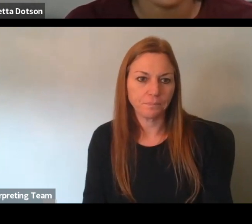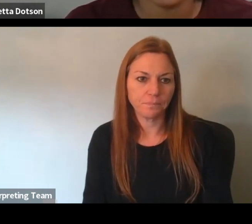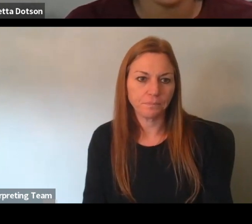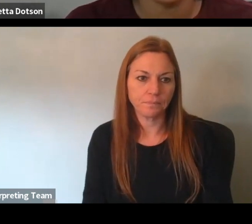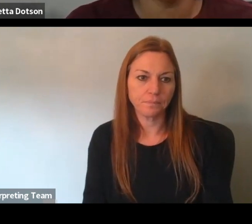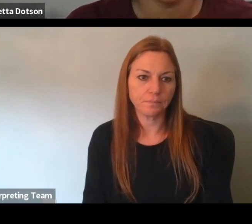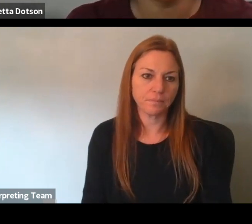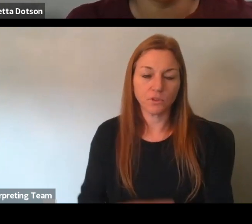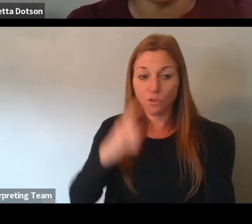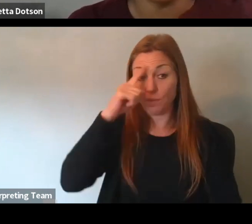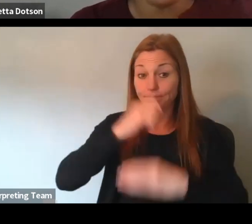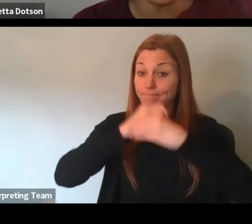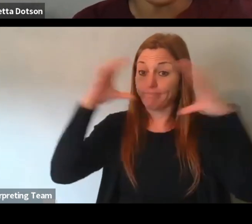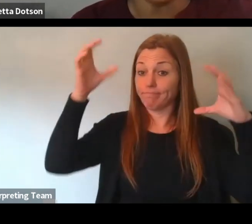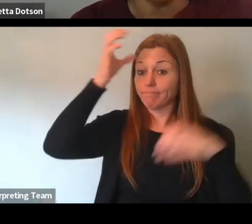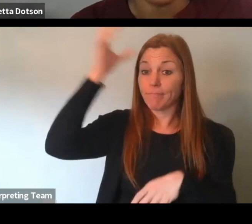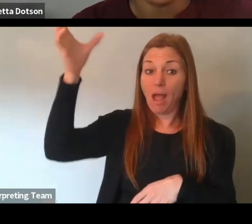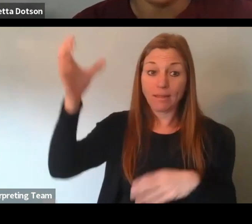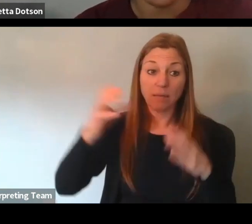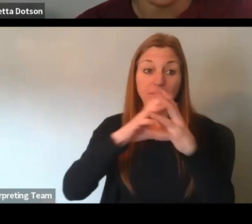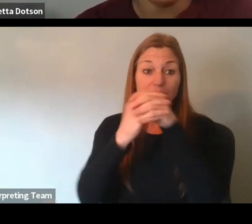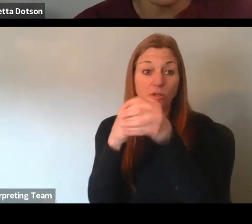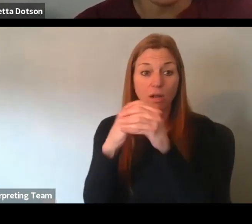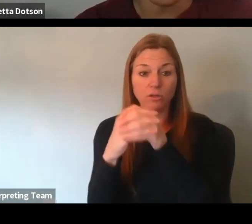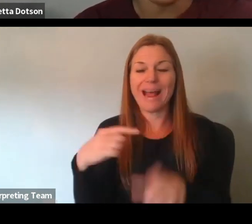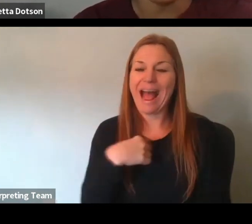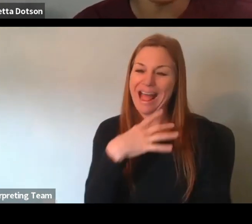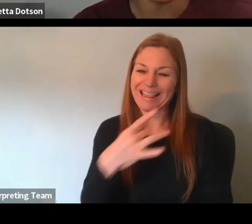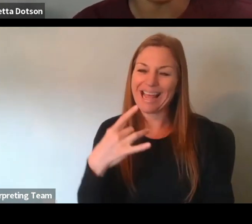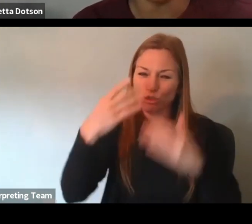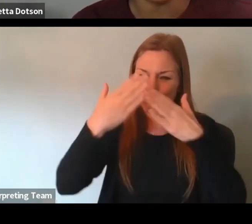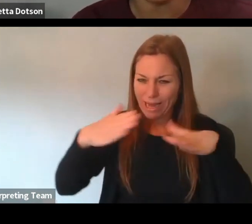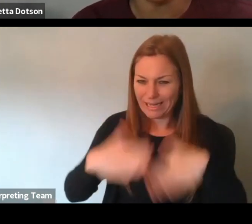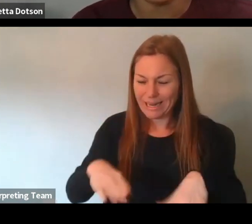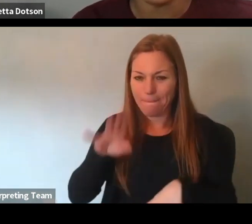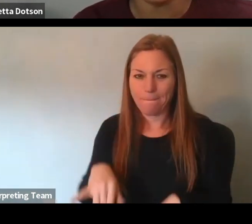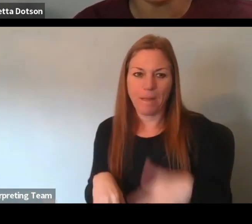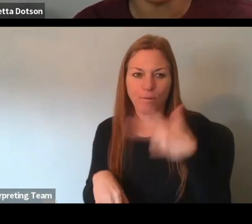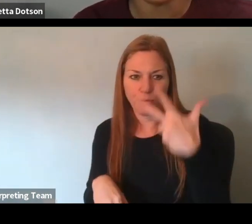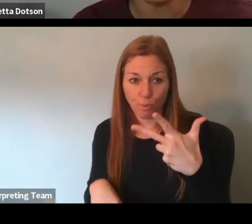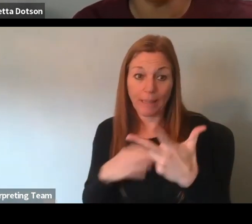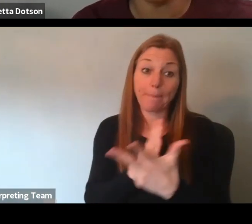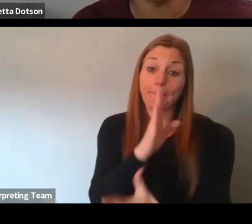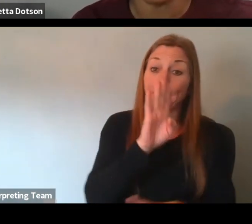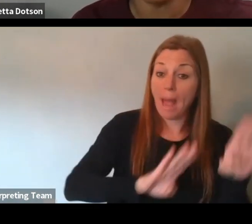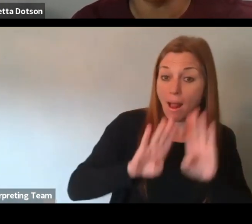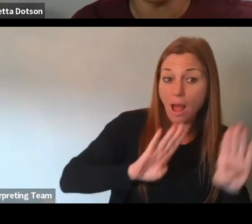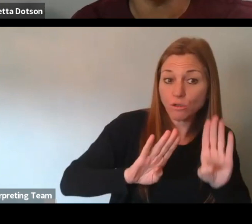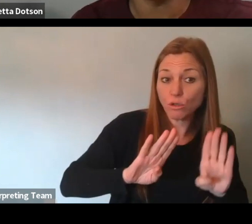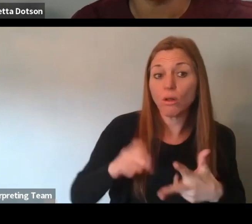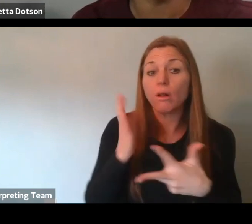so biological, psychological, and social factors. This is something that we do a lot in psychology